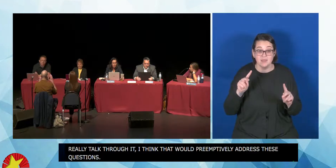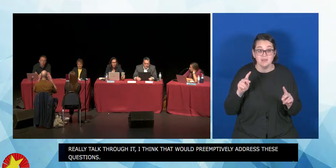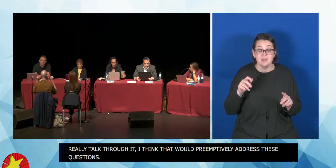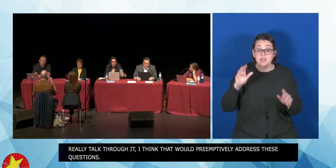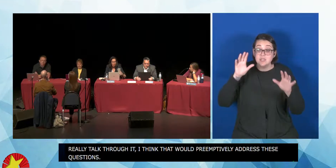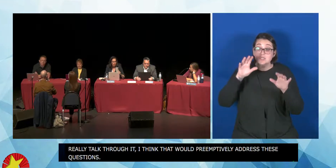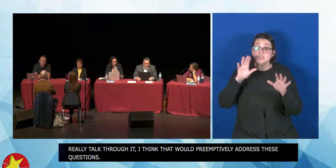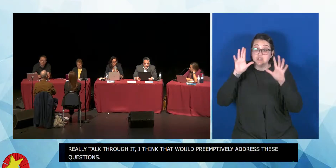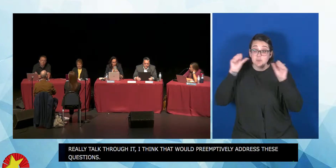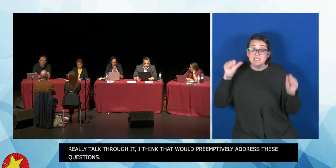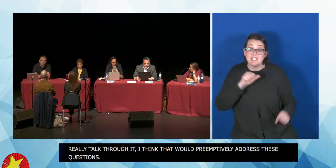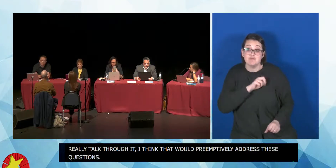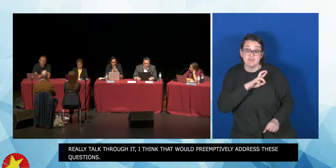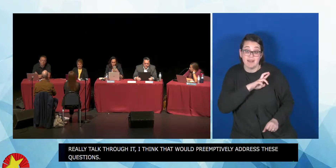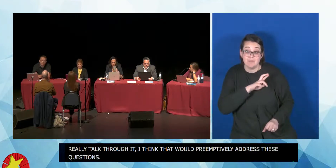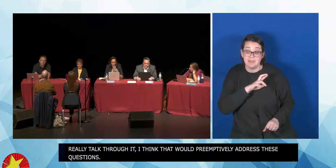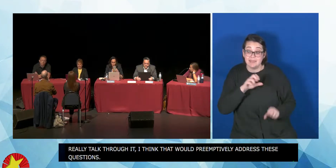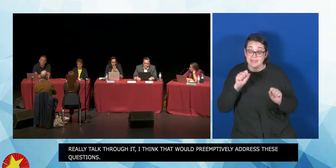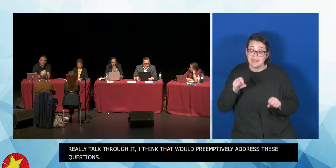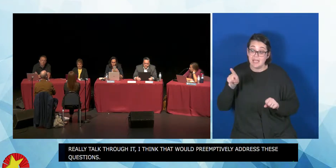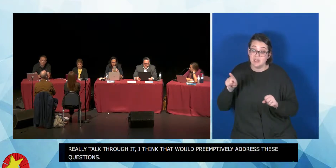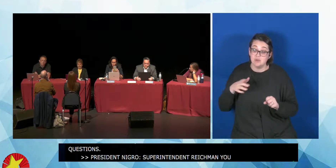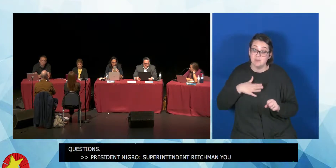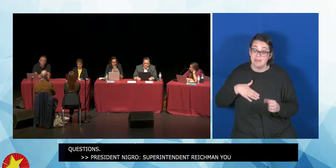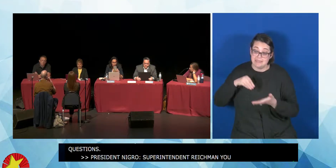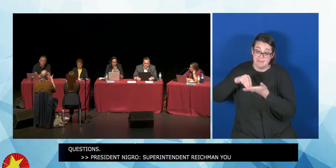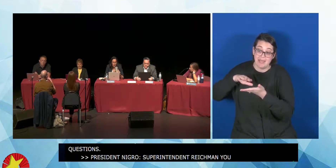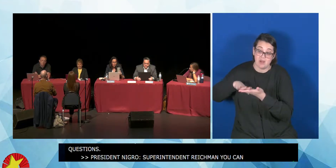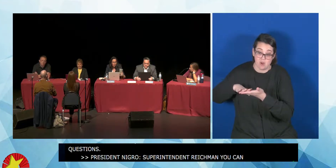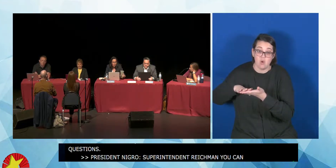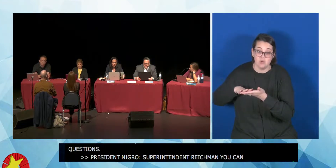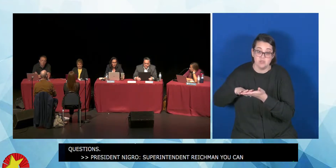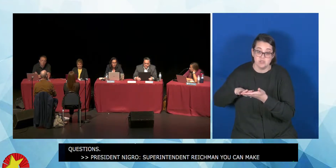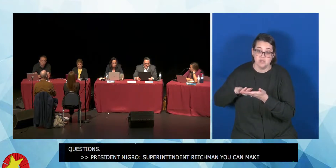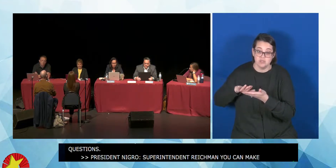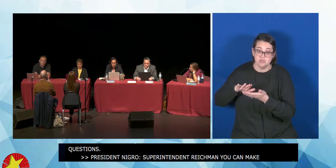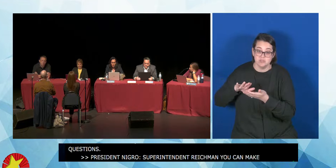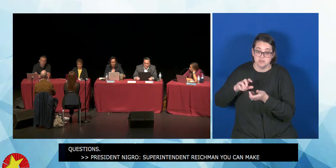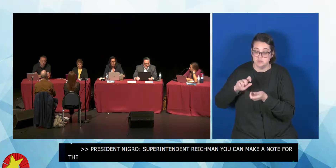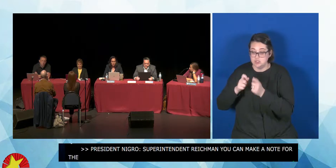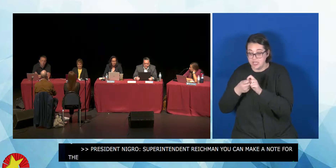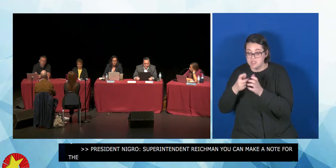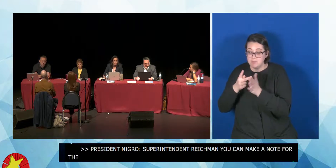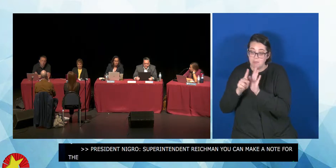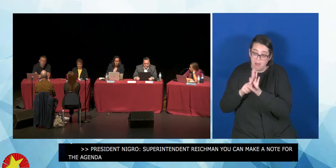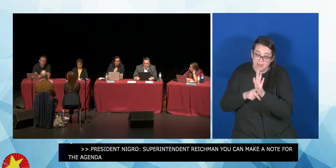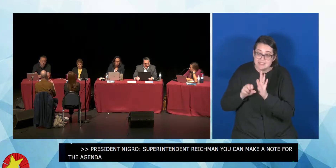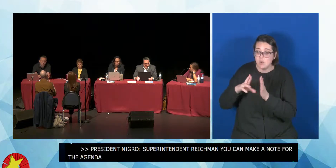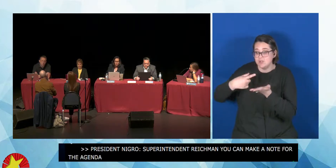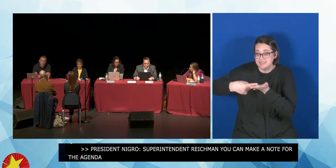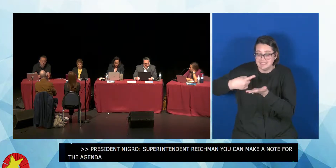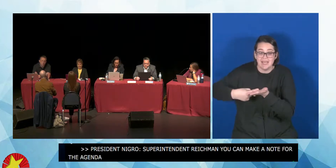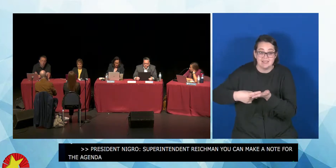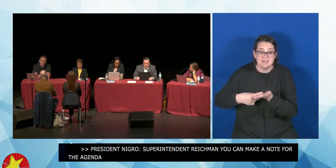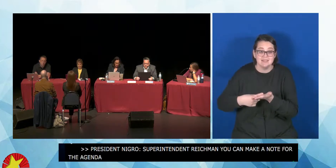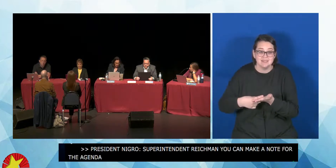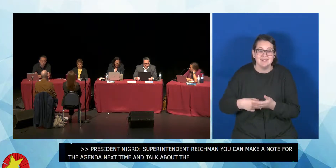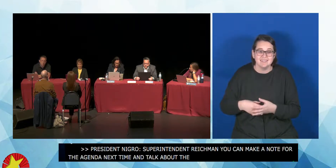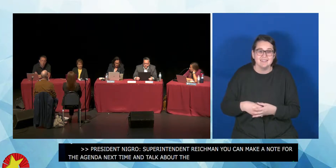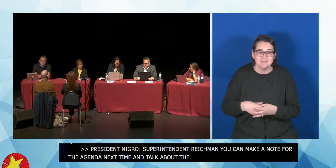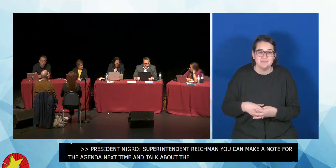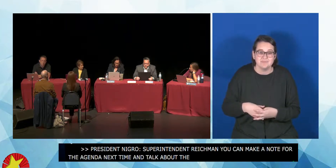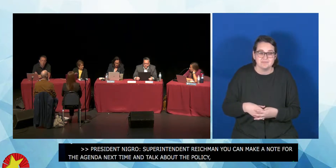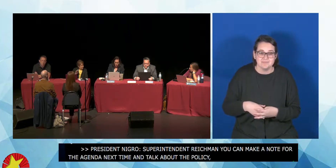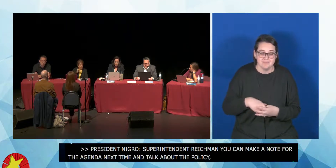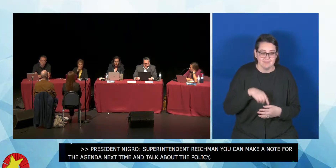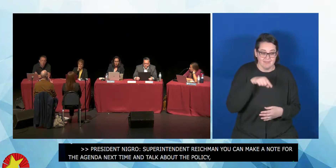can make a note to agendize that for the next time, to change the policy and at least talk about it. I add that anything on, this